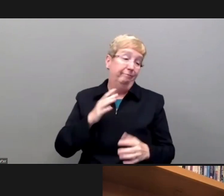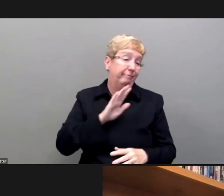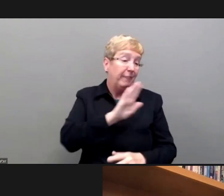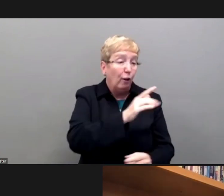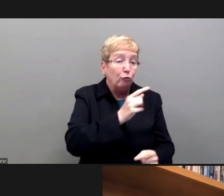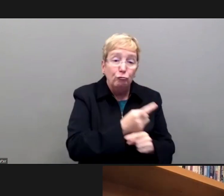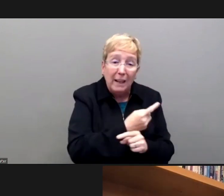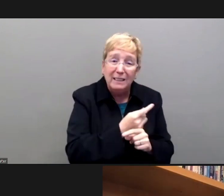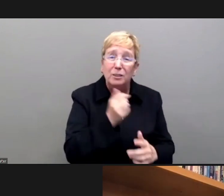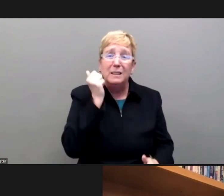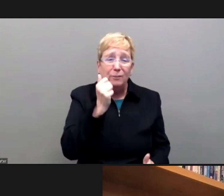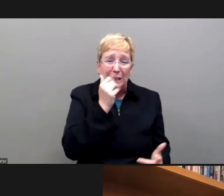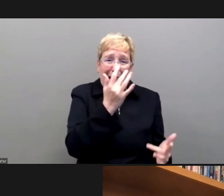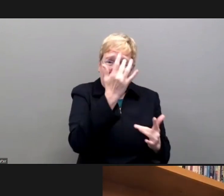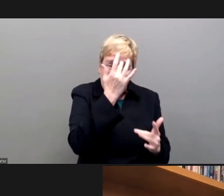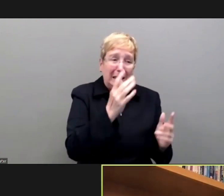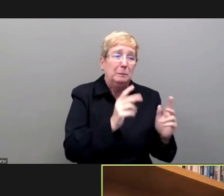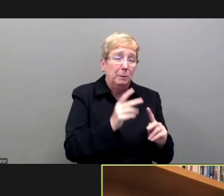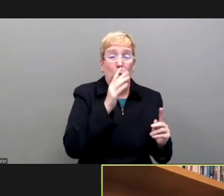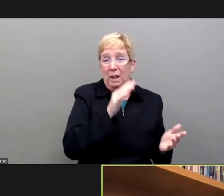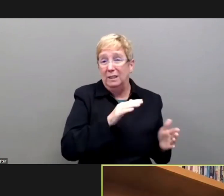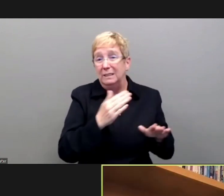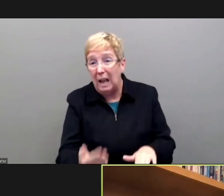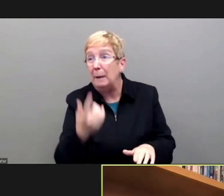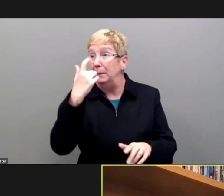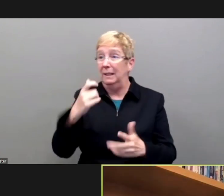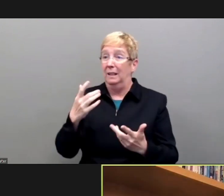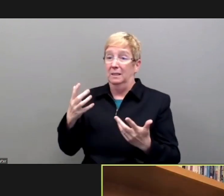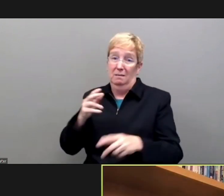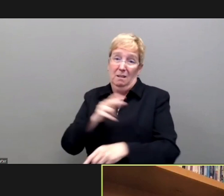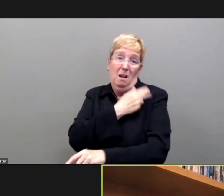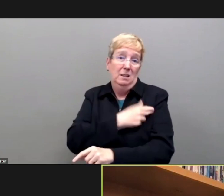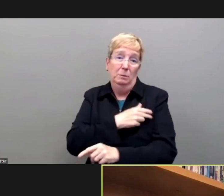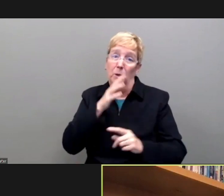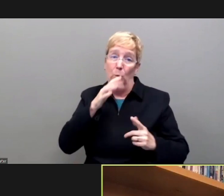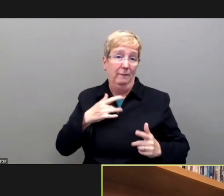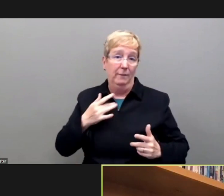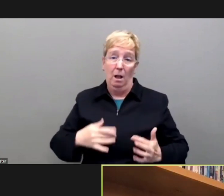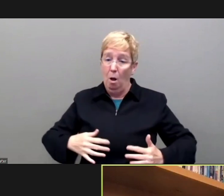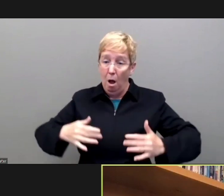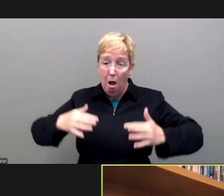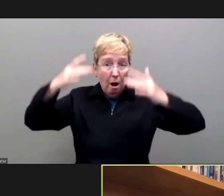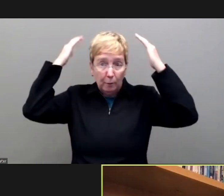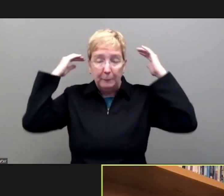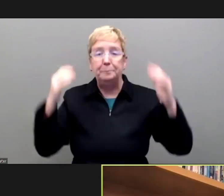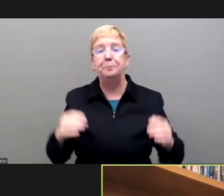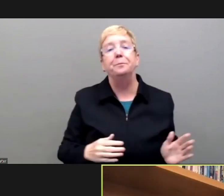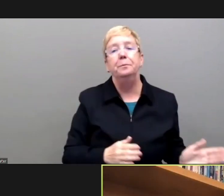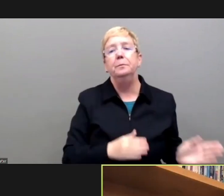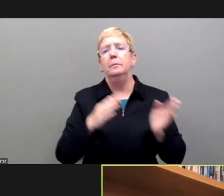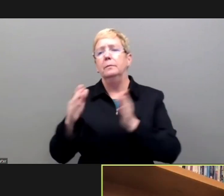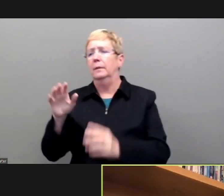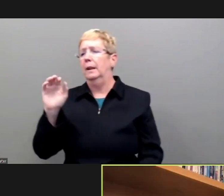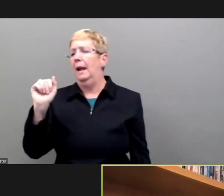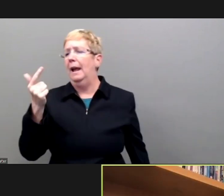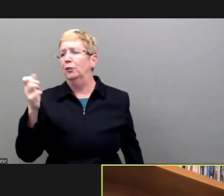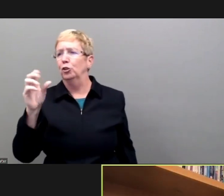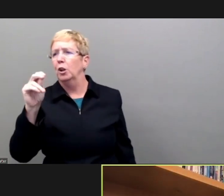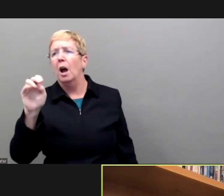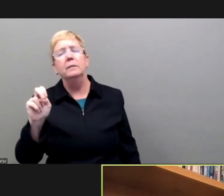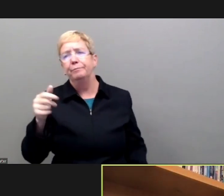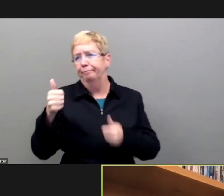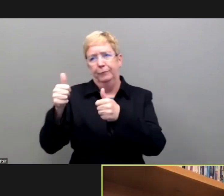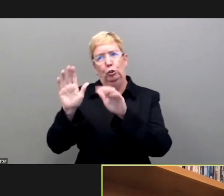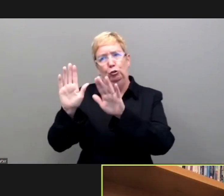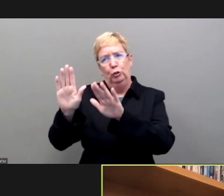COVID. Yeah, and Algernon, I think it's a great question. And I would also just add that, like, I don't think we can say for